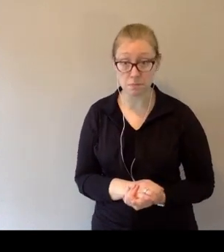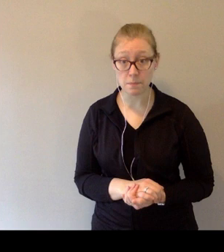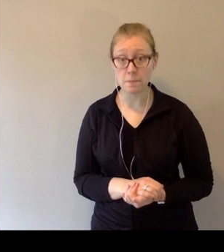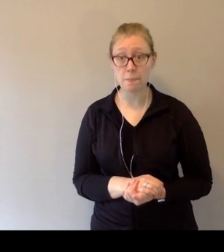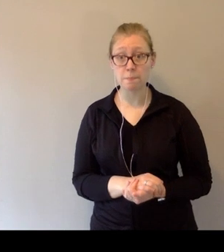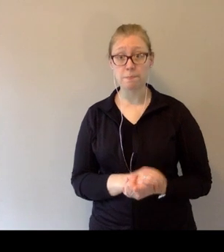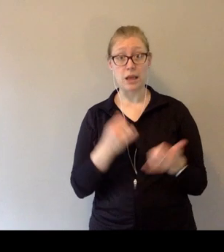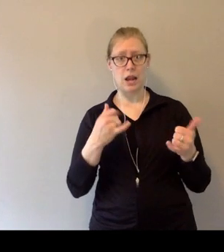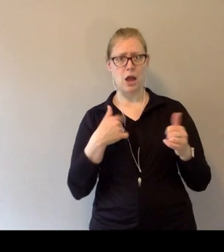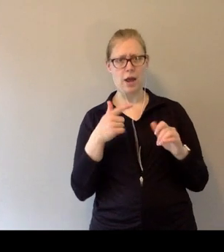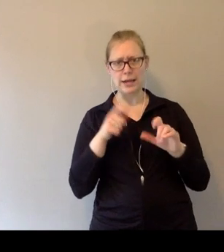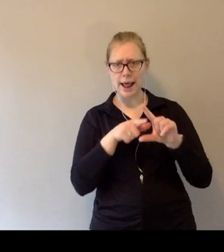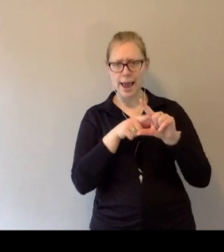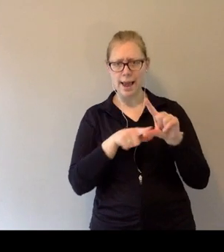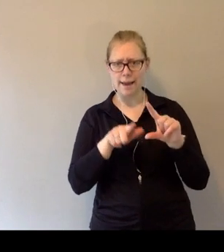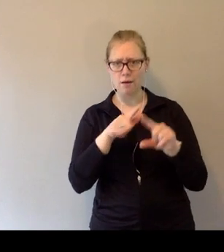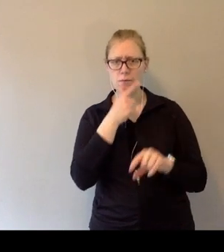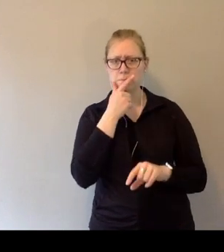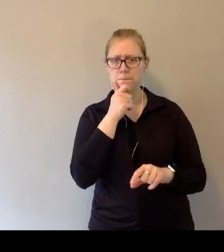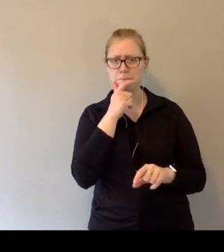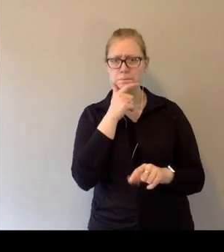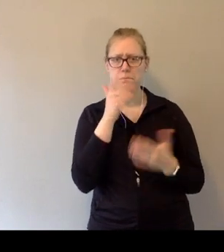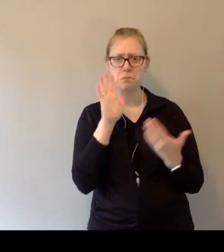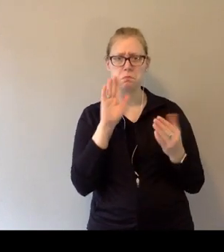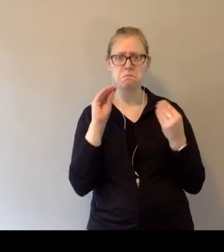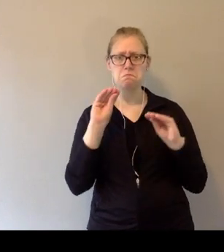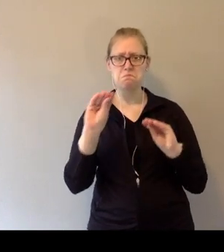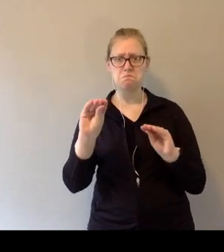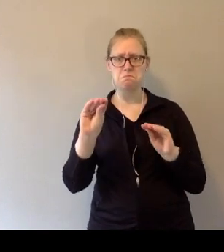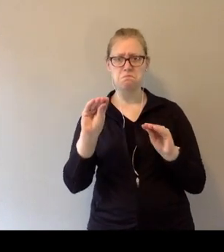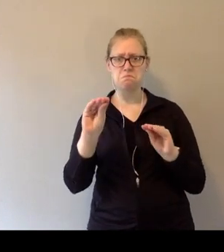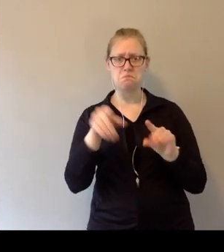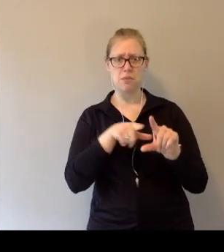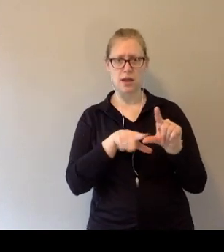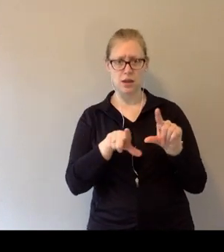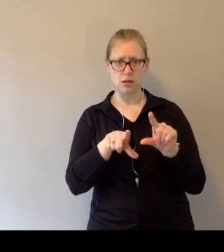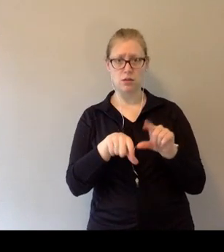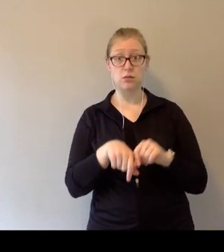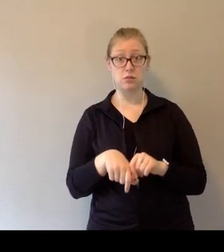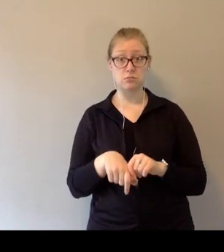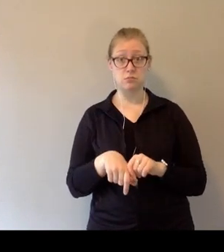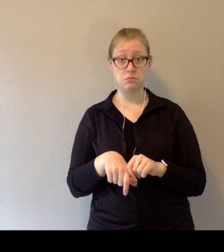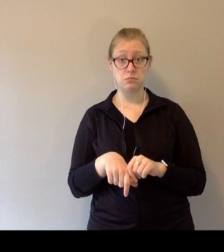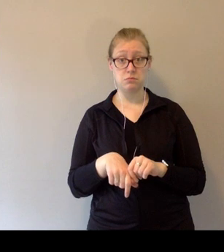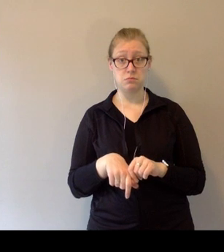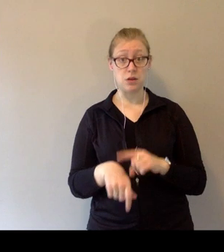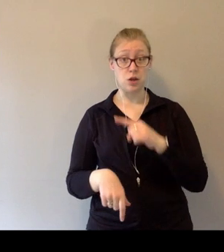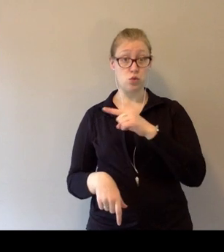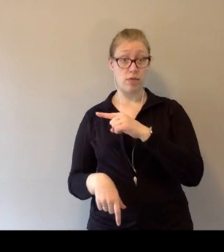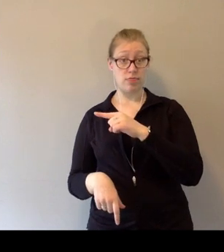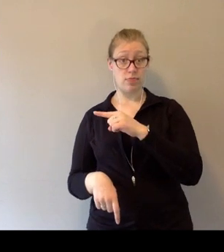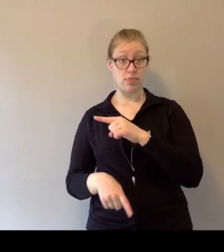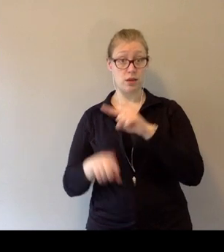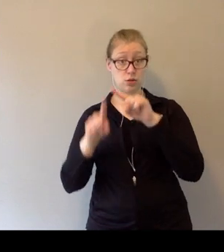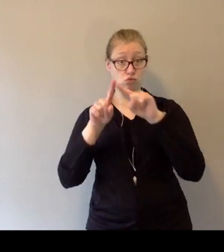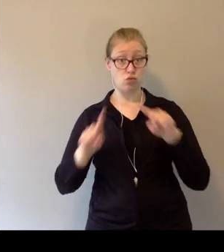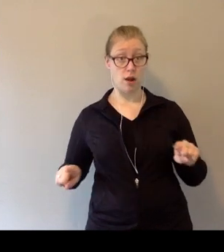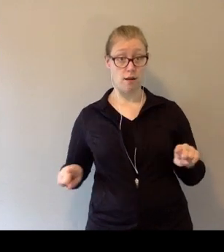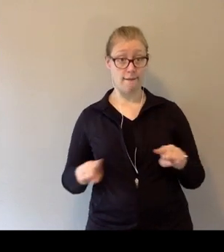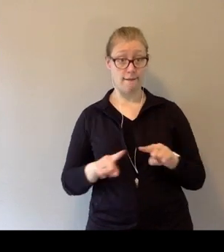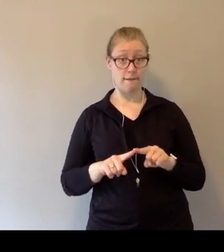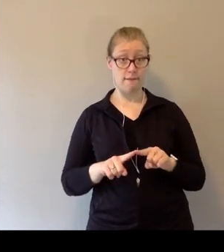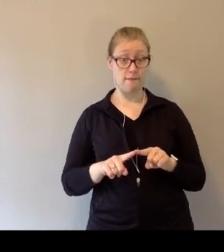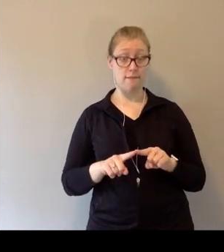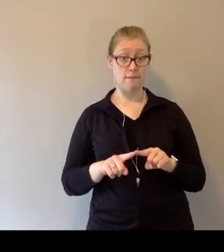going to need my angles. So I'm going to put the angles in. And so those are my angles. So this particular triangle with these